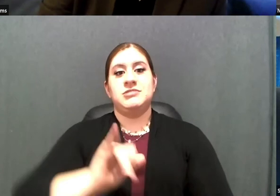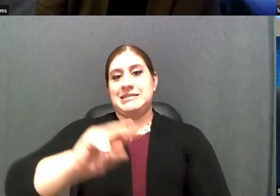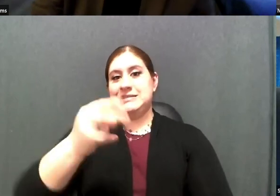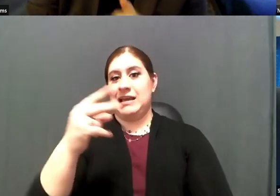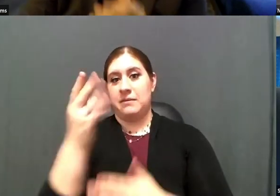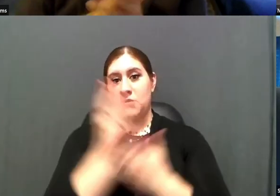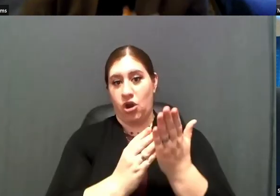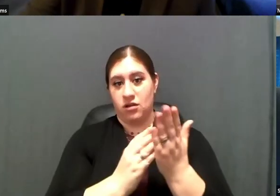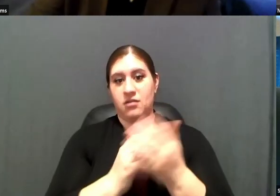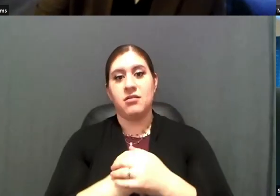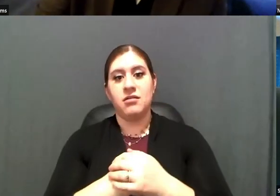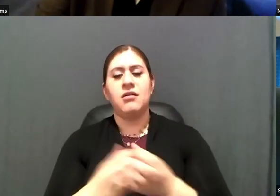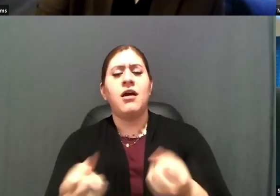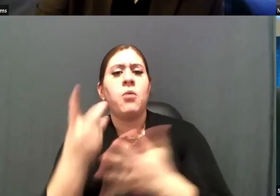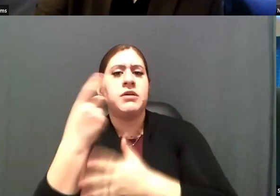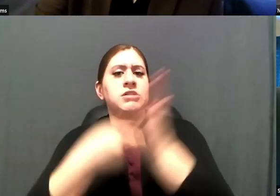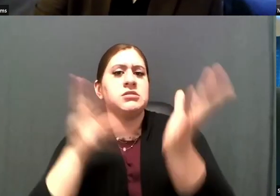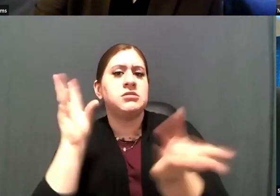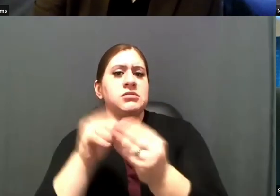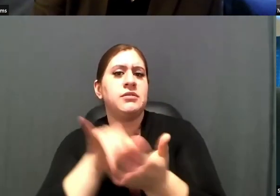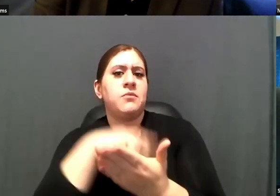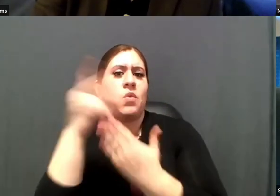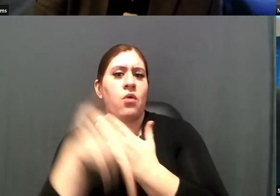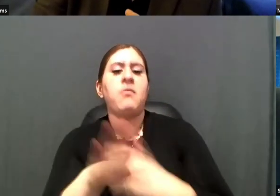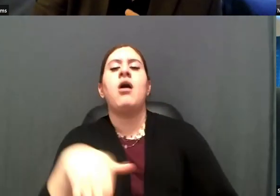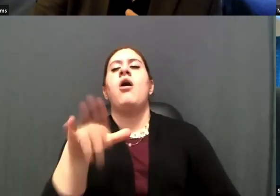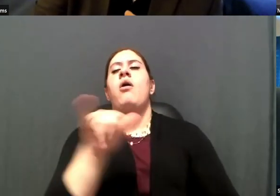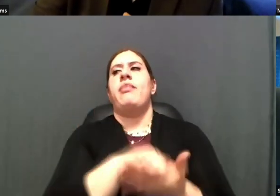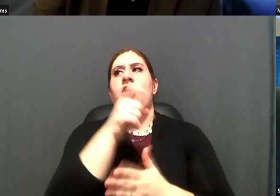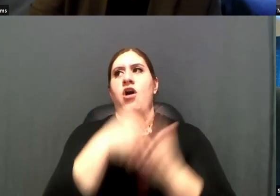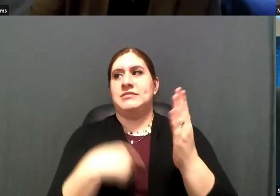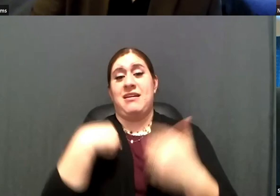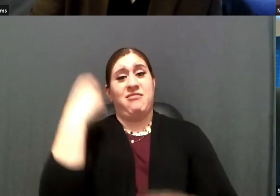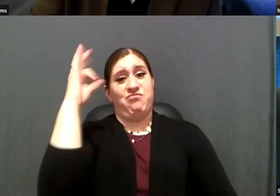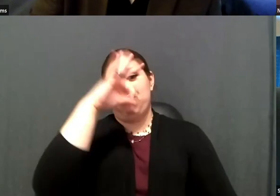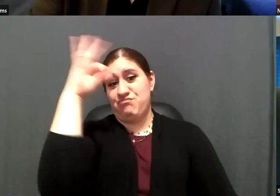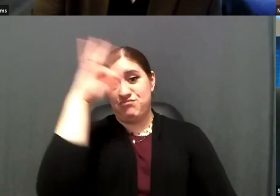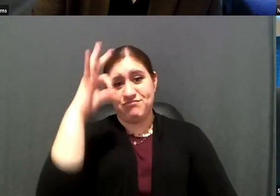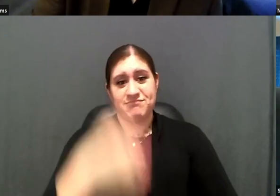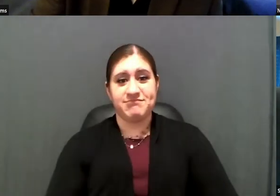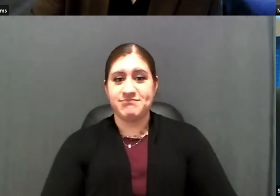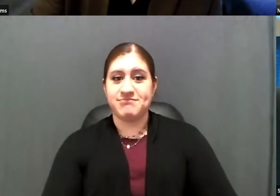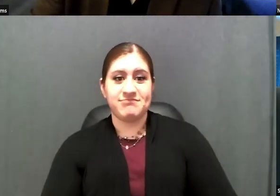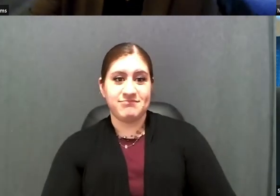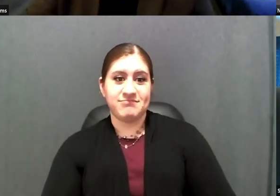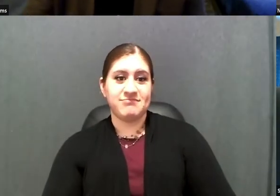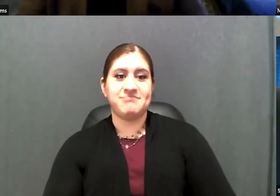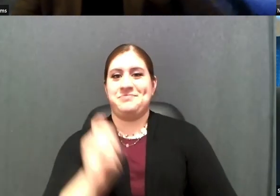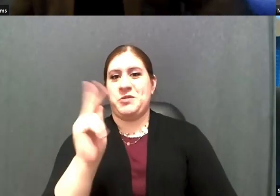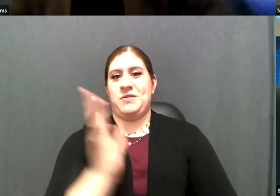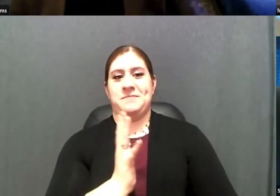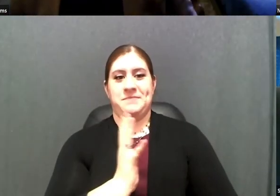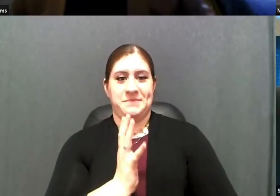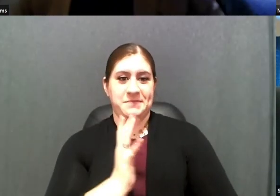question was the cost of the program. The cost of the program? I do not have that in front of me. That's okay.